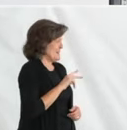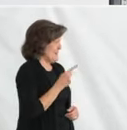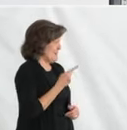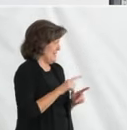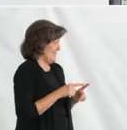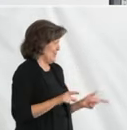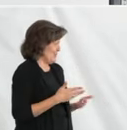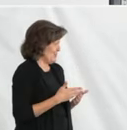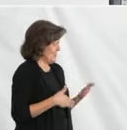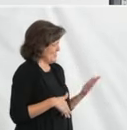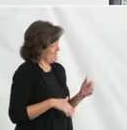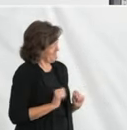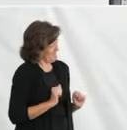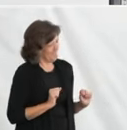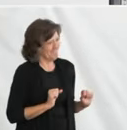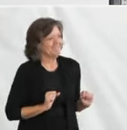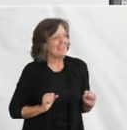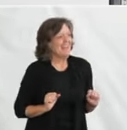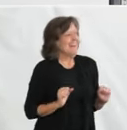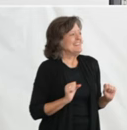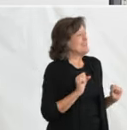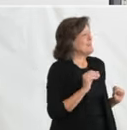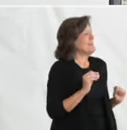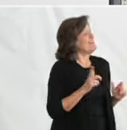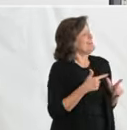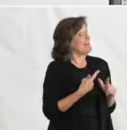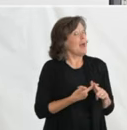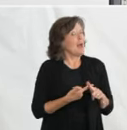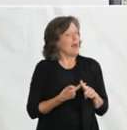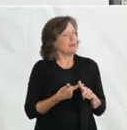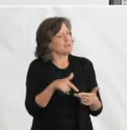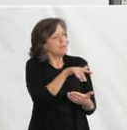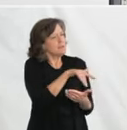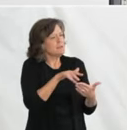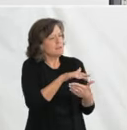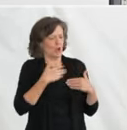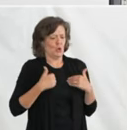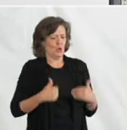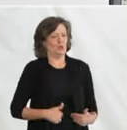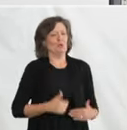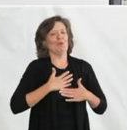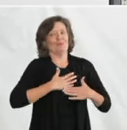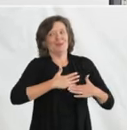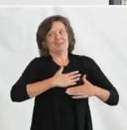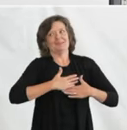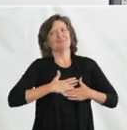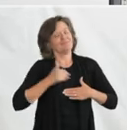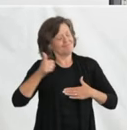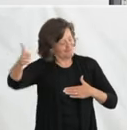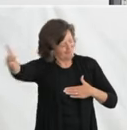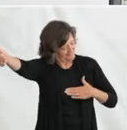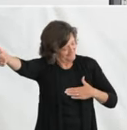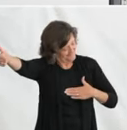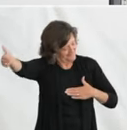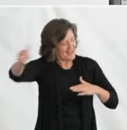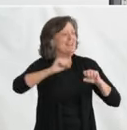We're sitting behind those lockers. And then we were studying the human respiratory system. You ready?